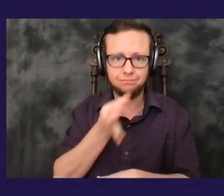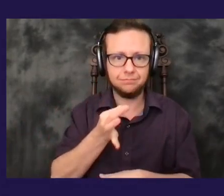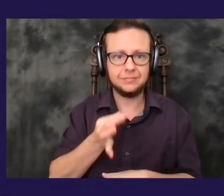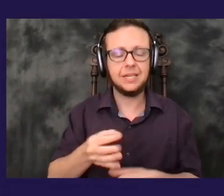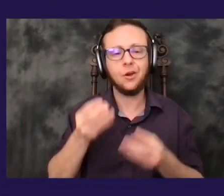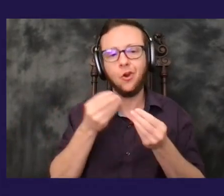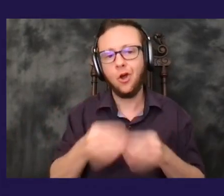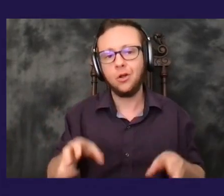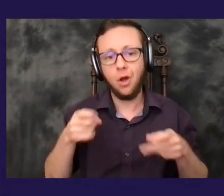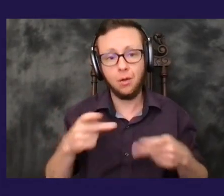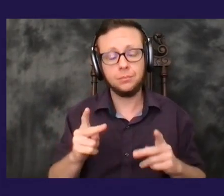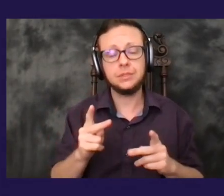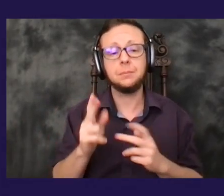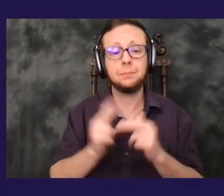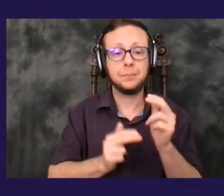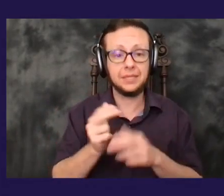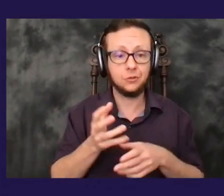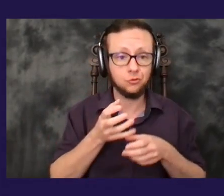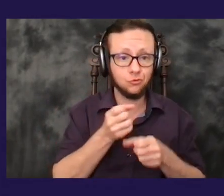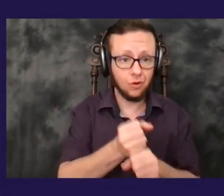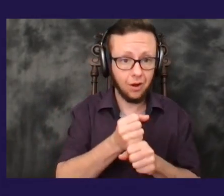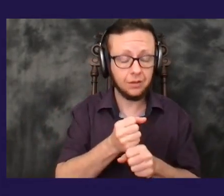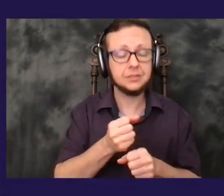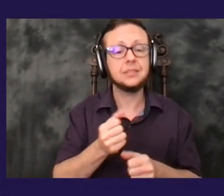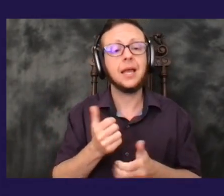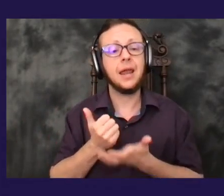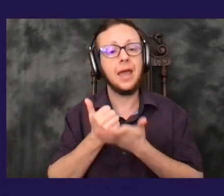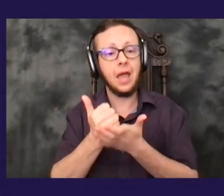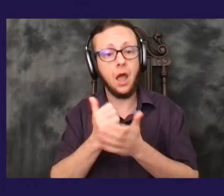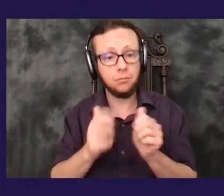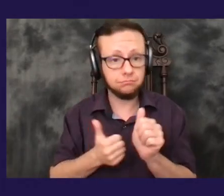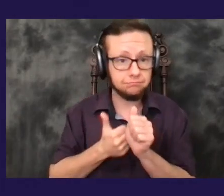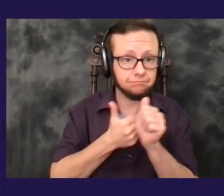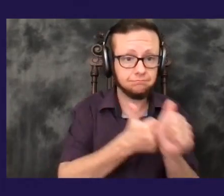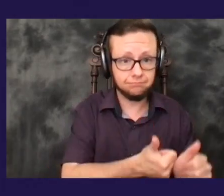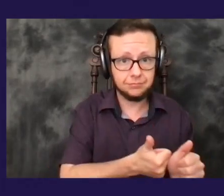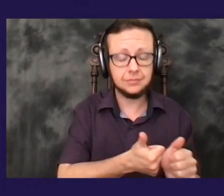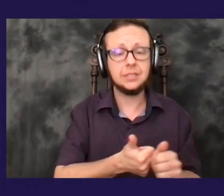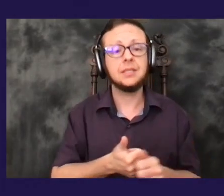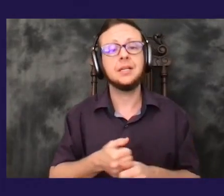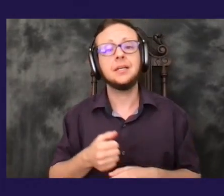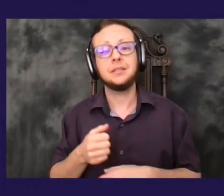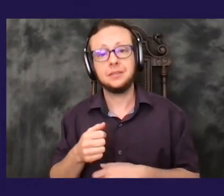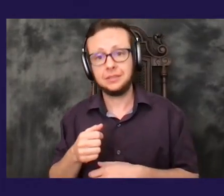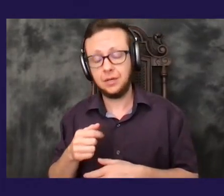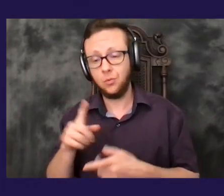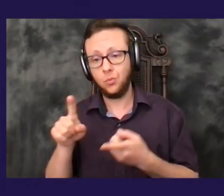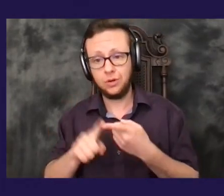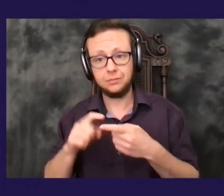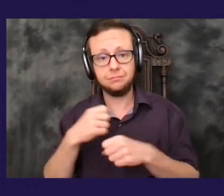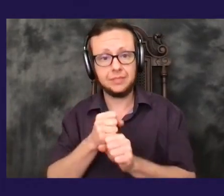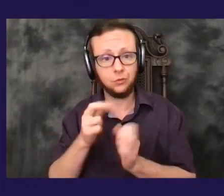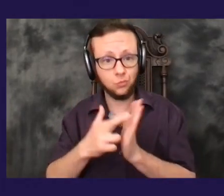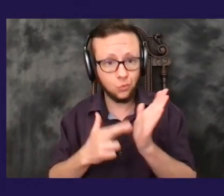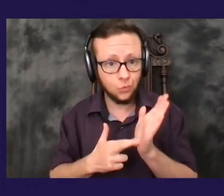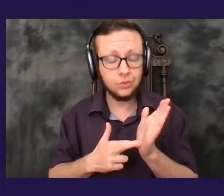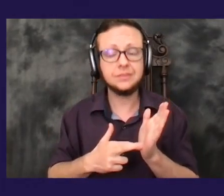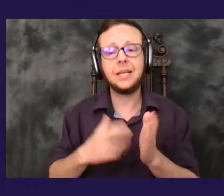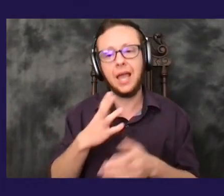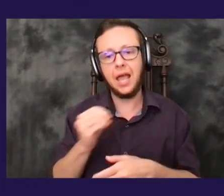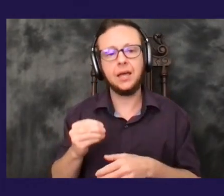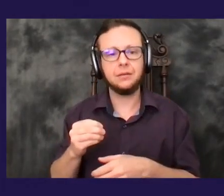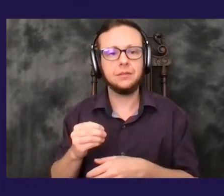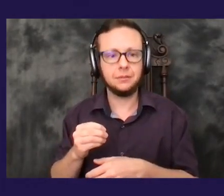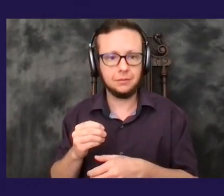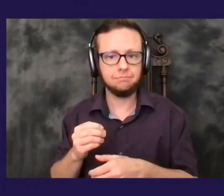trust and enhance compliance in the rules it issued and in the process of issuing and enforcing them. Law